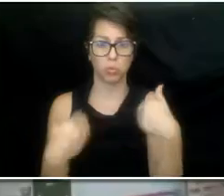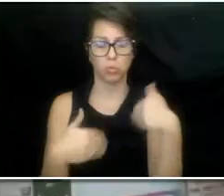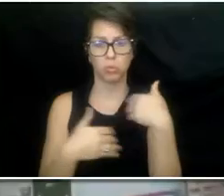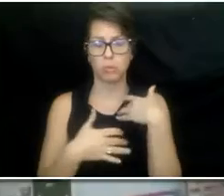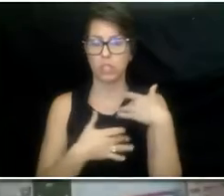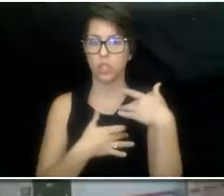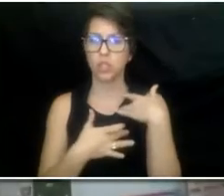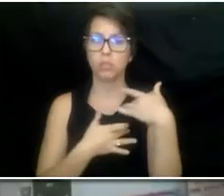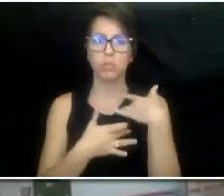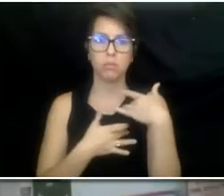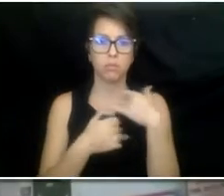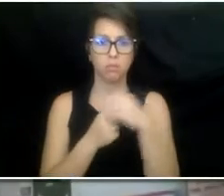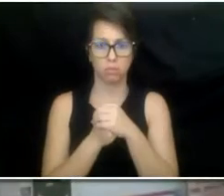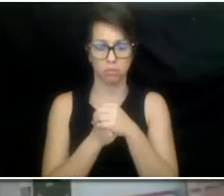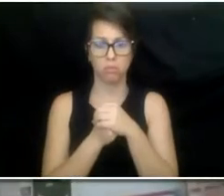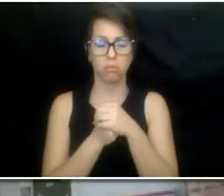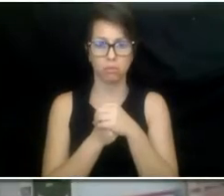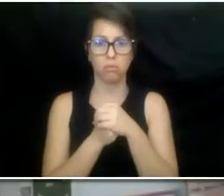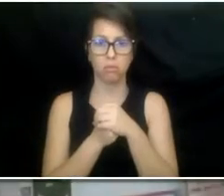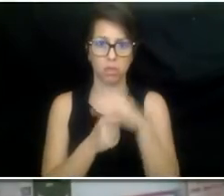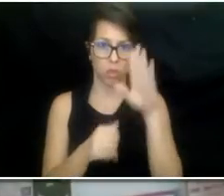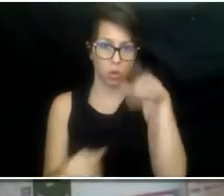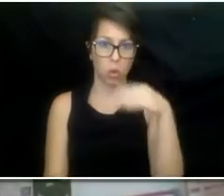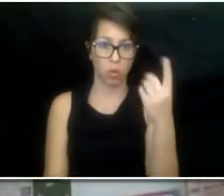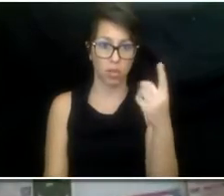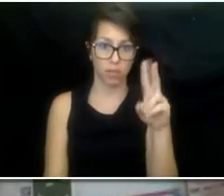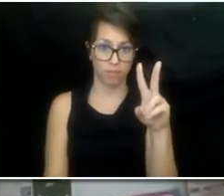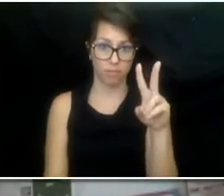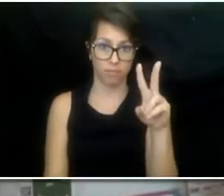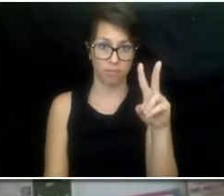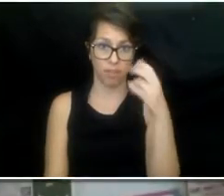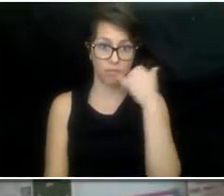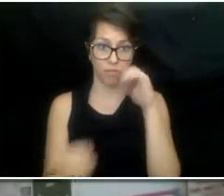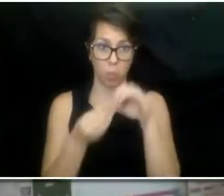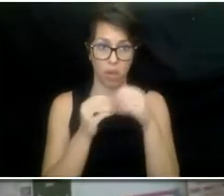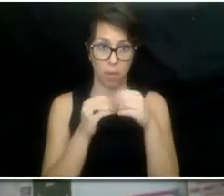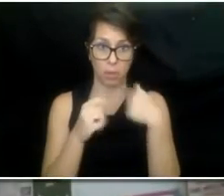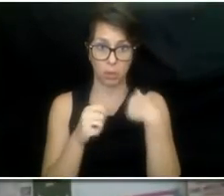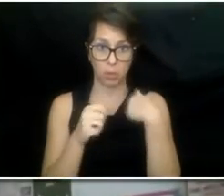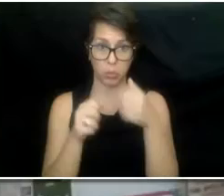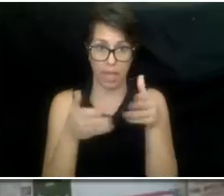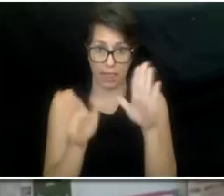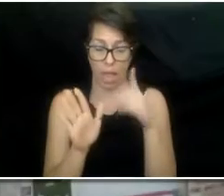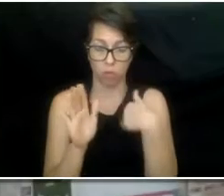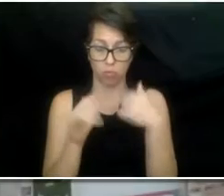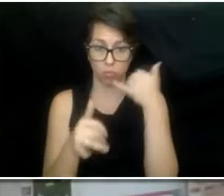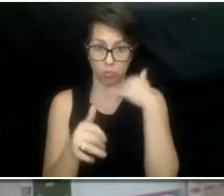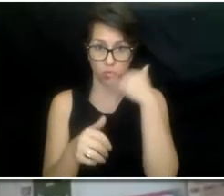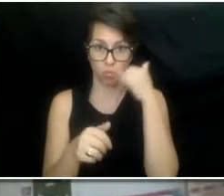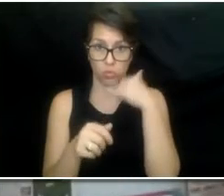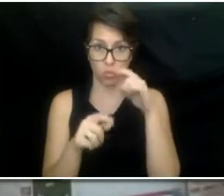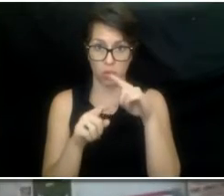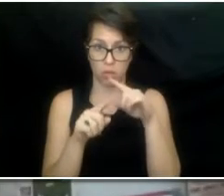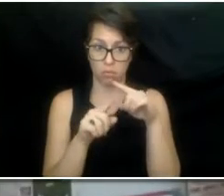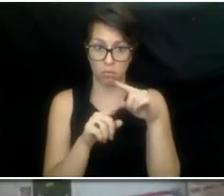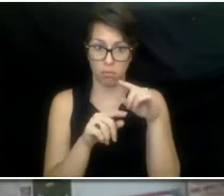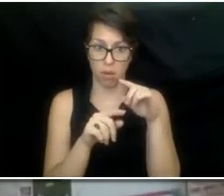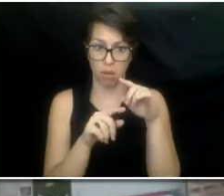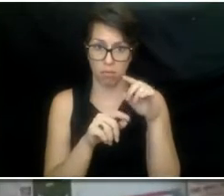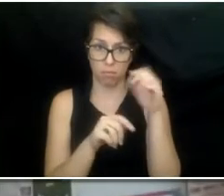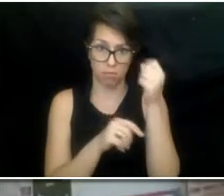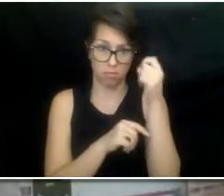this tells us is not that abuse is not happening but that victims and survivors are not able to call for